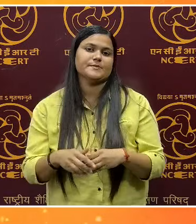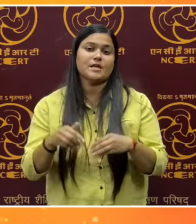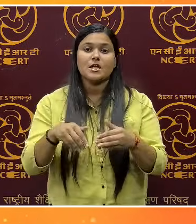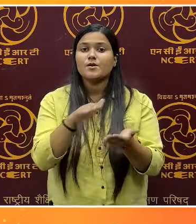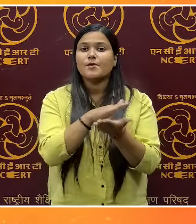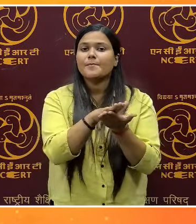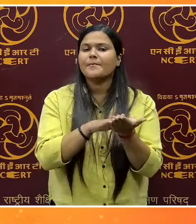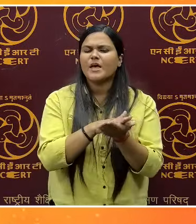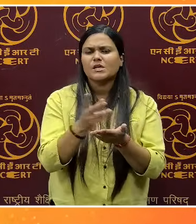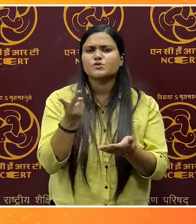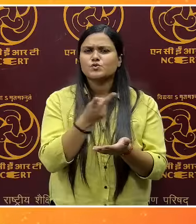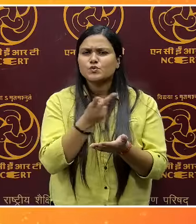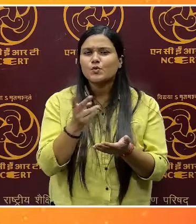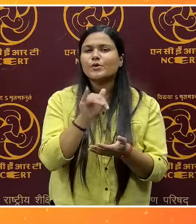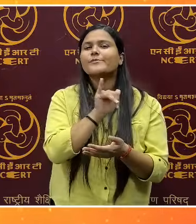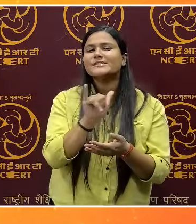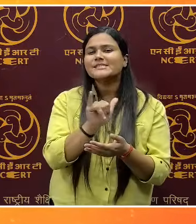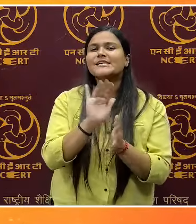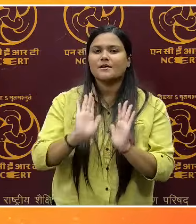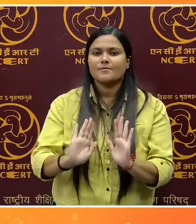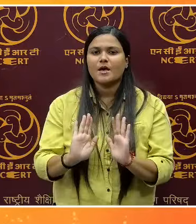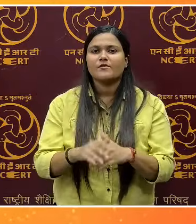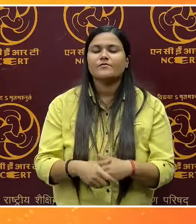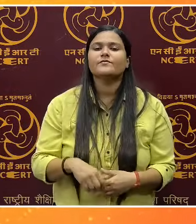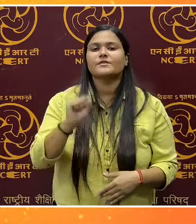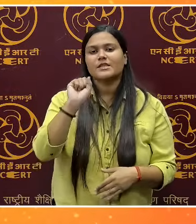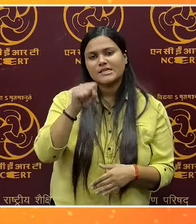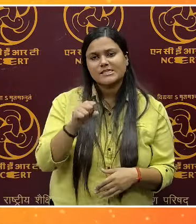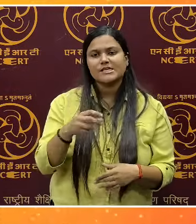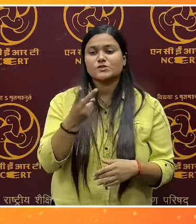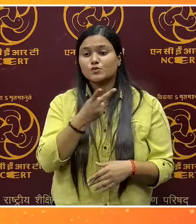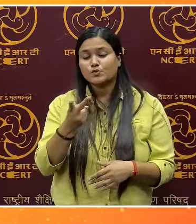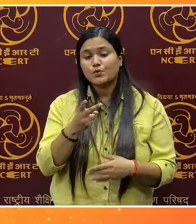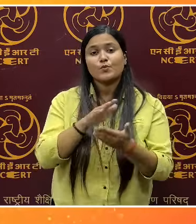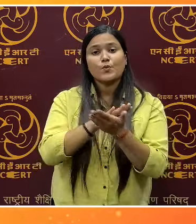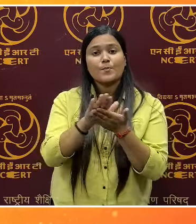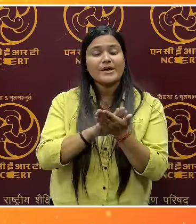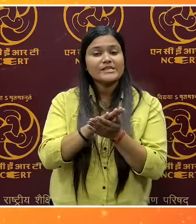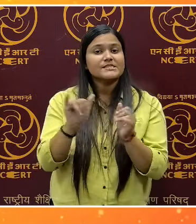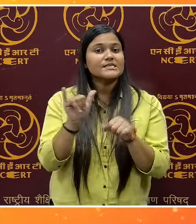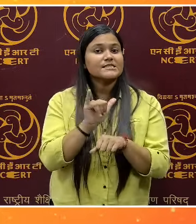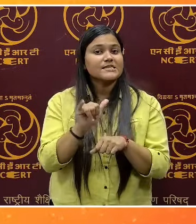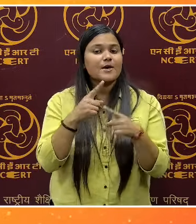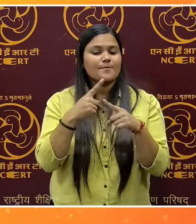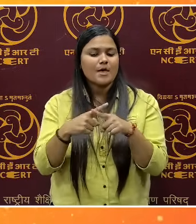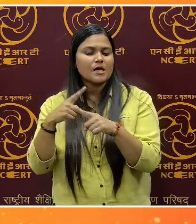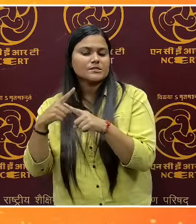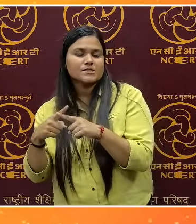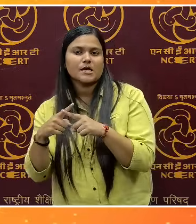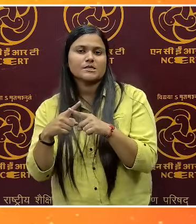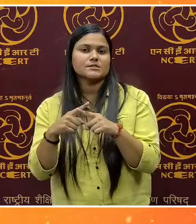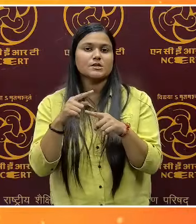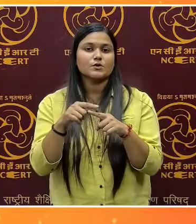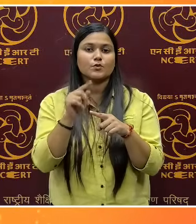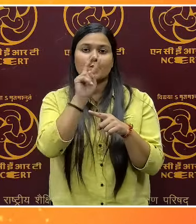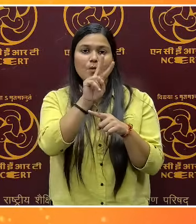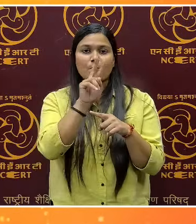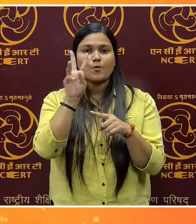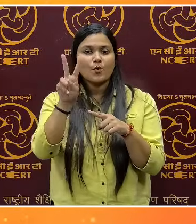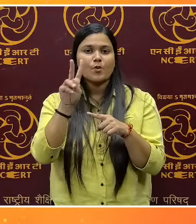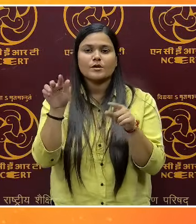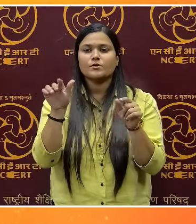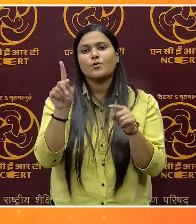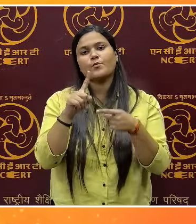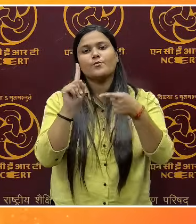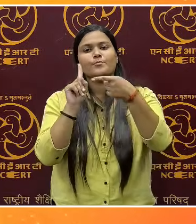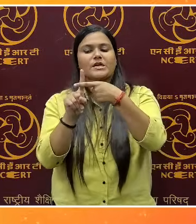is common in both the terms, right? Yes, when the bases are same, we can add the powers in case of